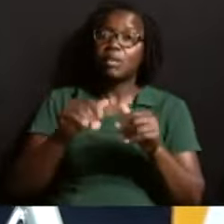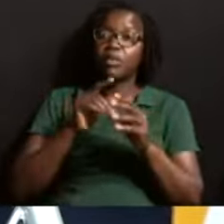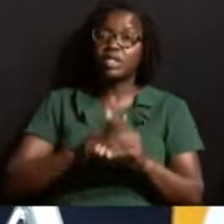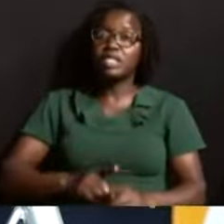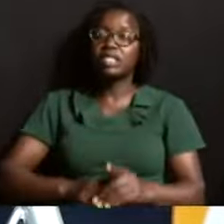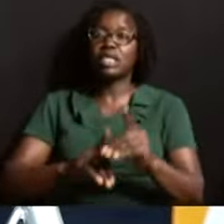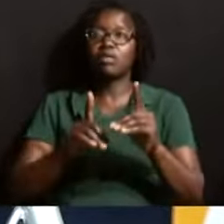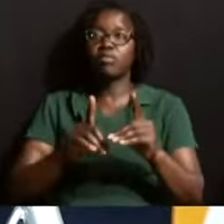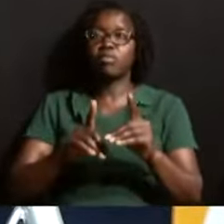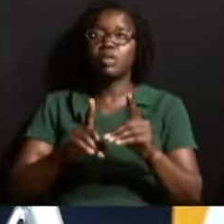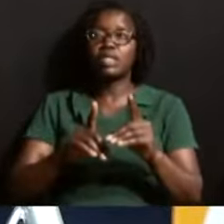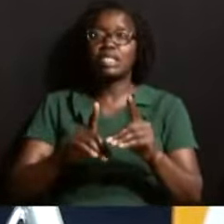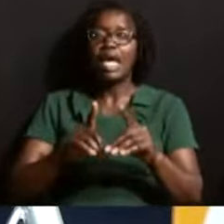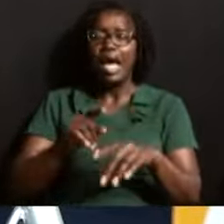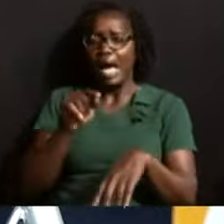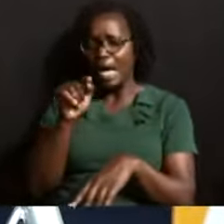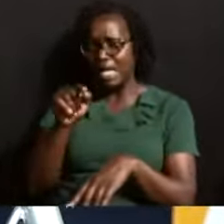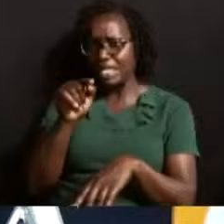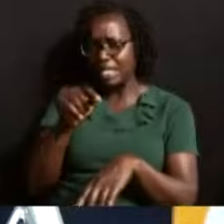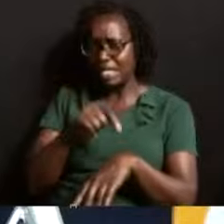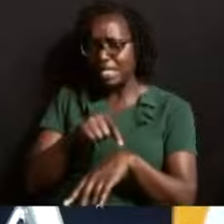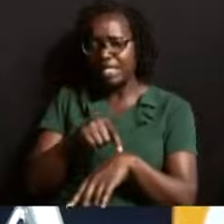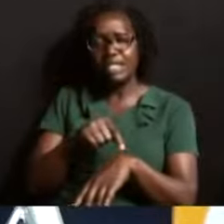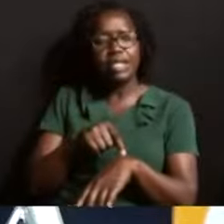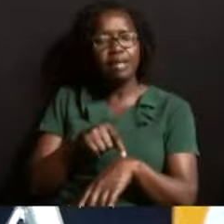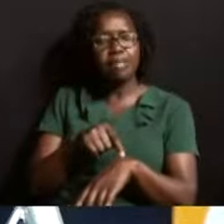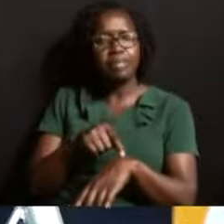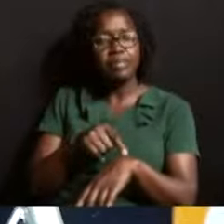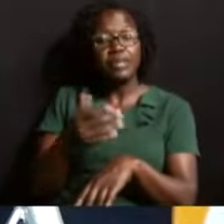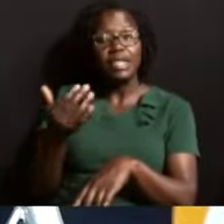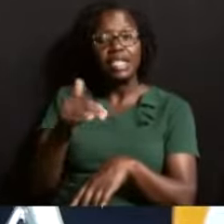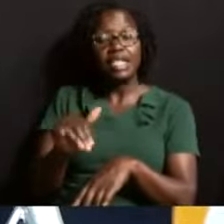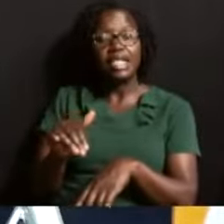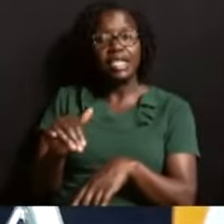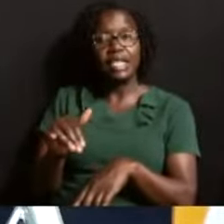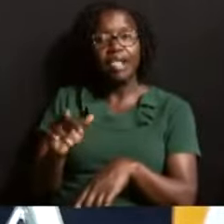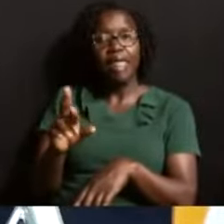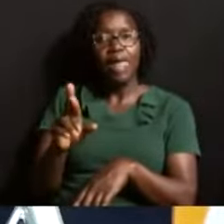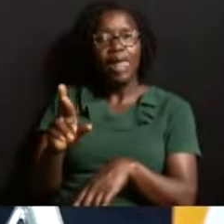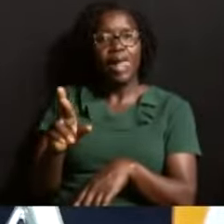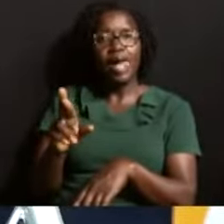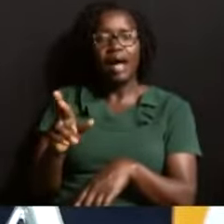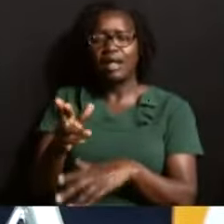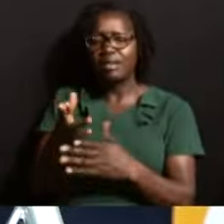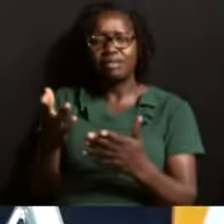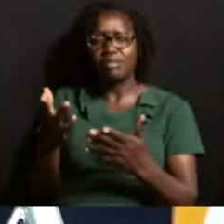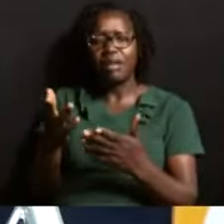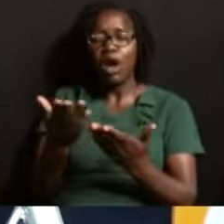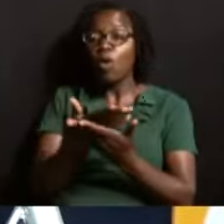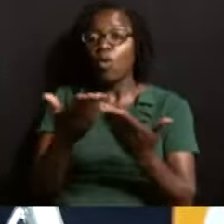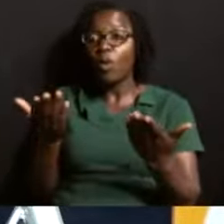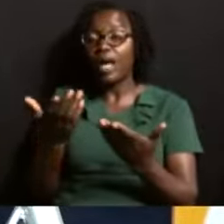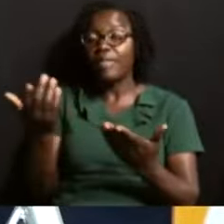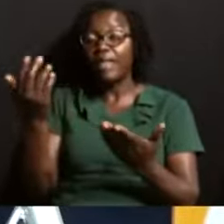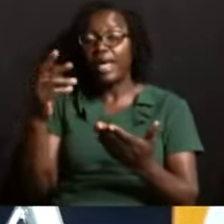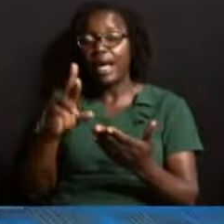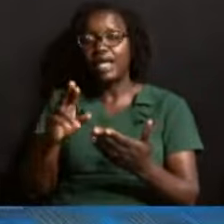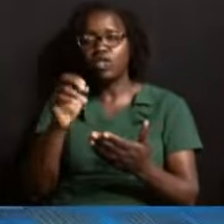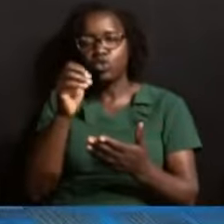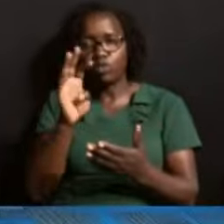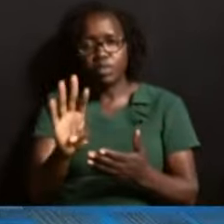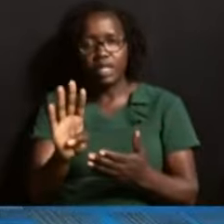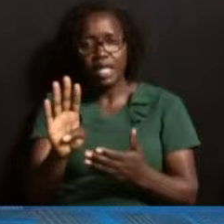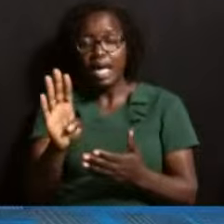disciples at this particular time. They are where they ought to be, by